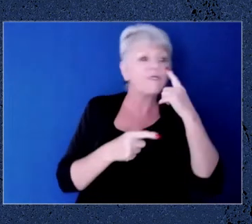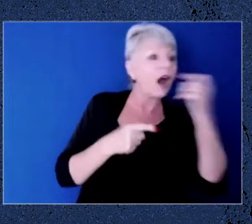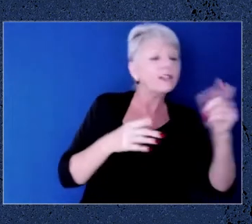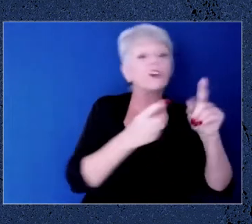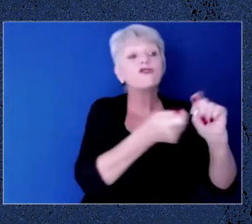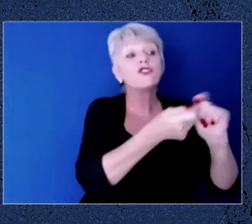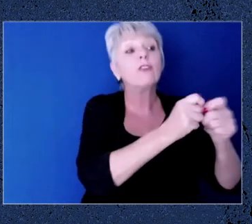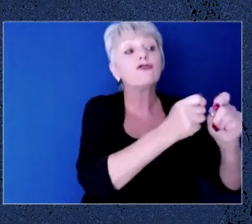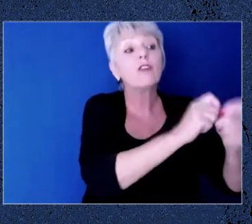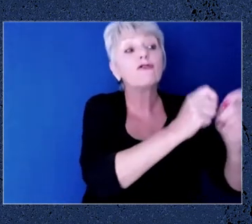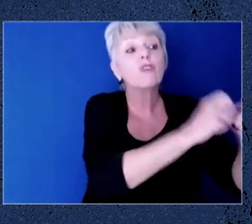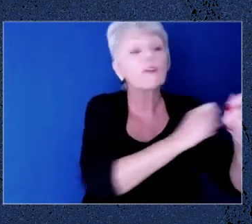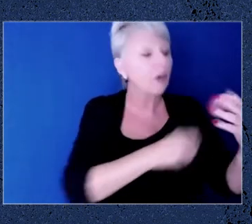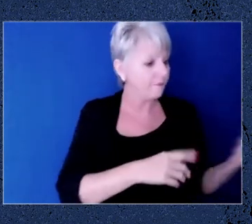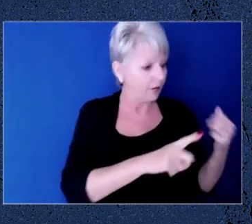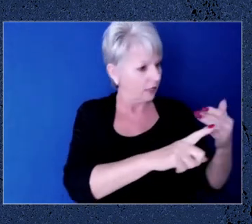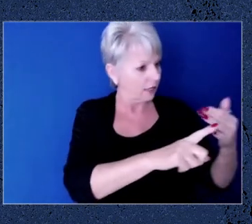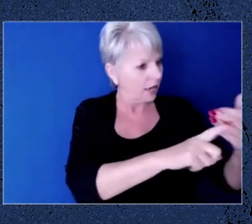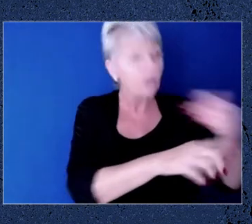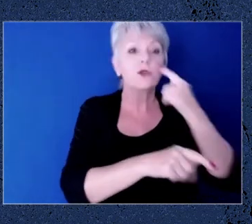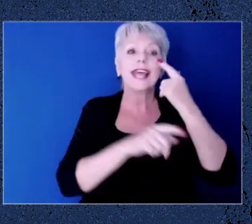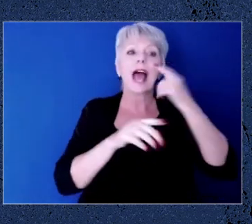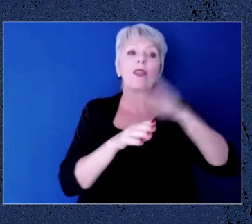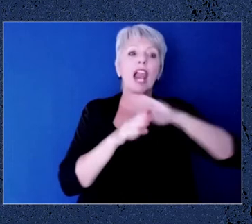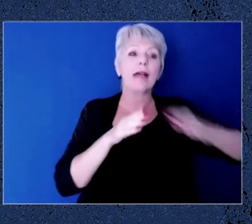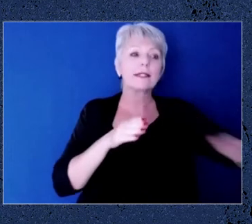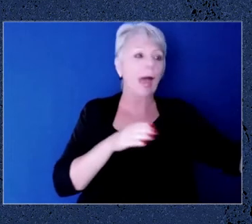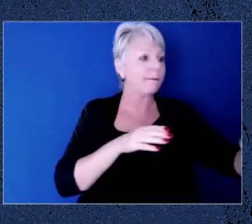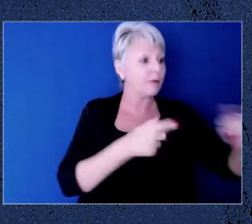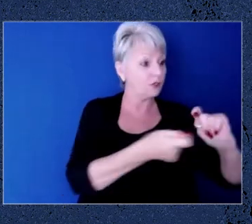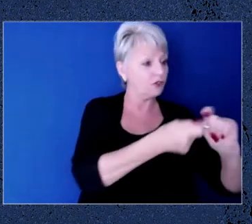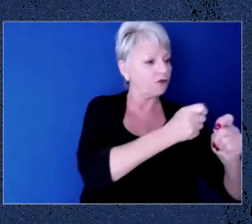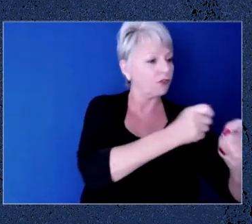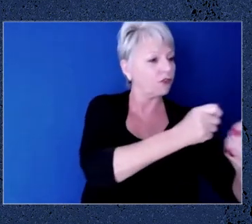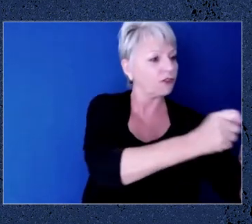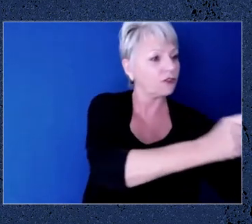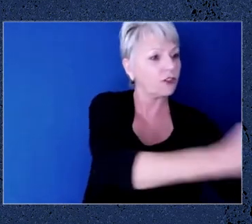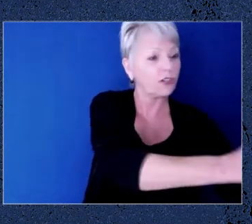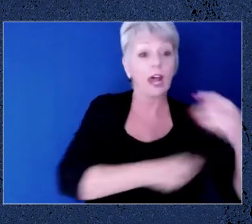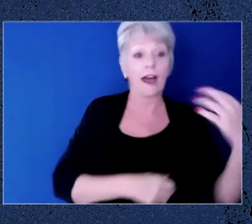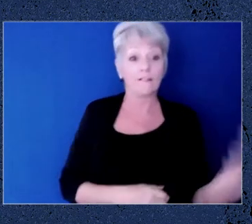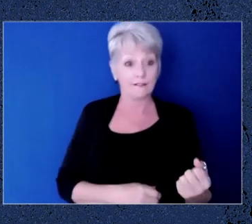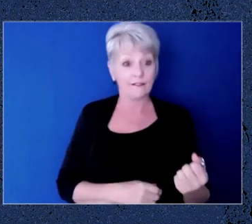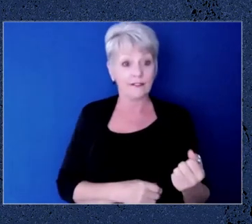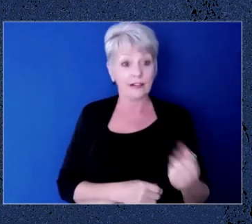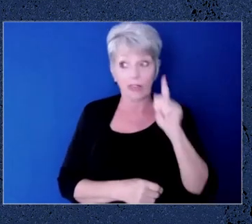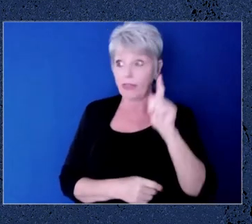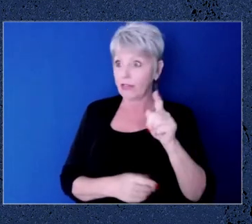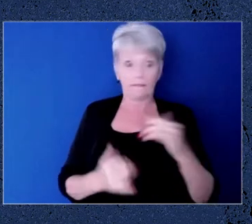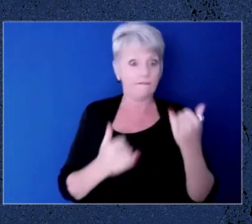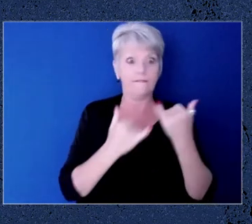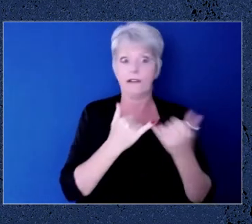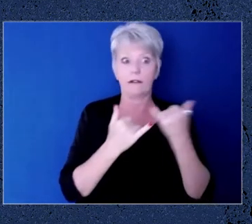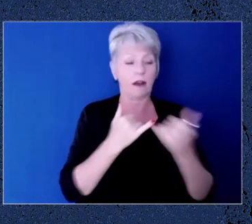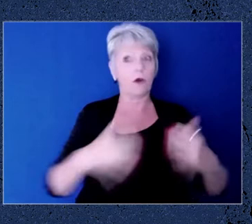You can actually start to see how landscapes change through time. And that's been really profound. What the main thing that's